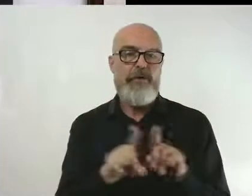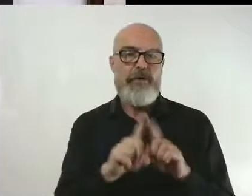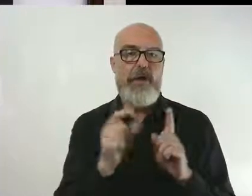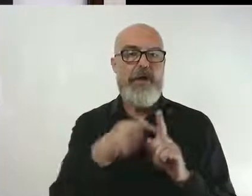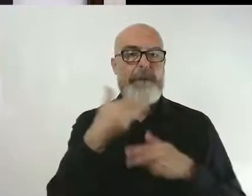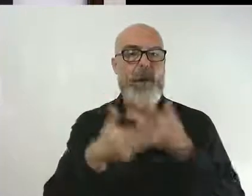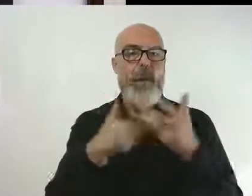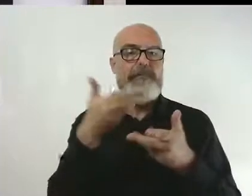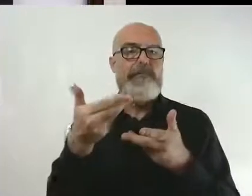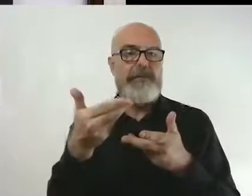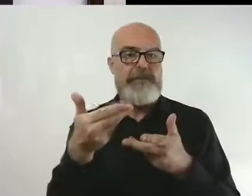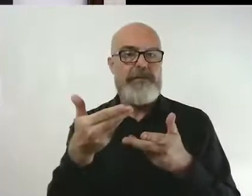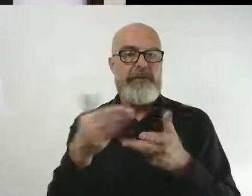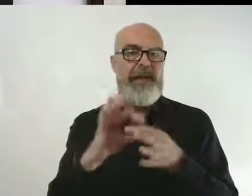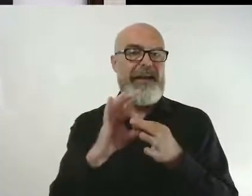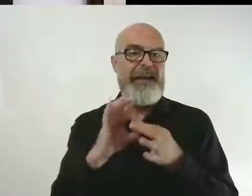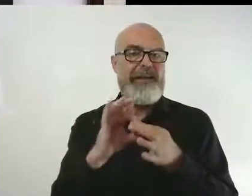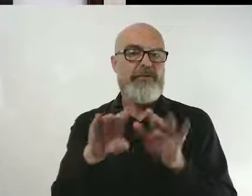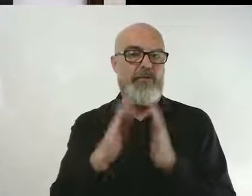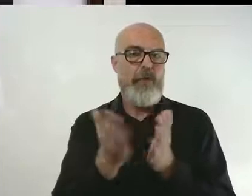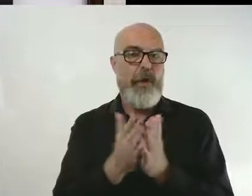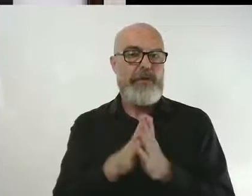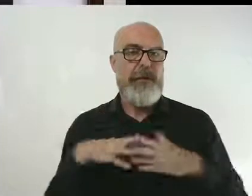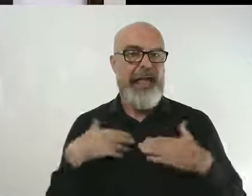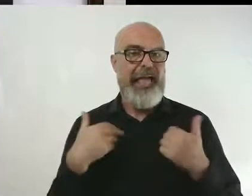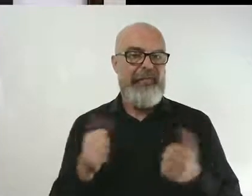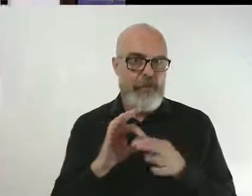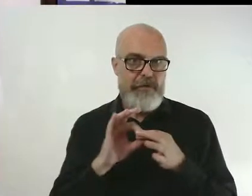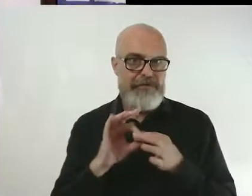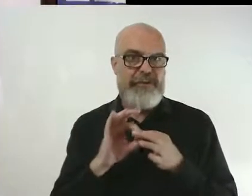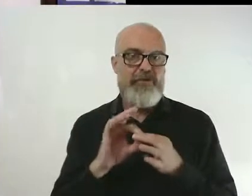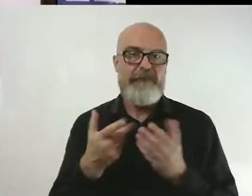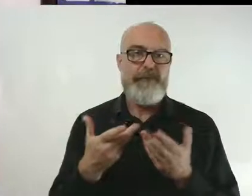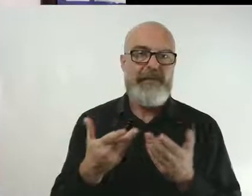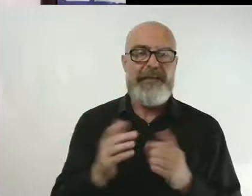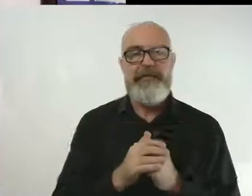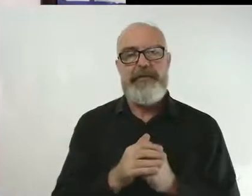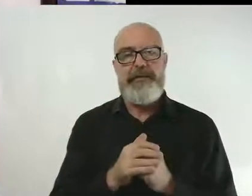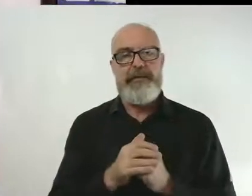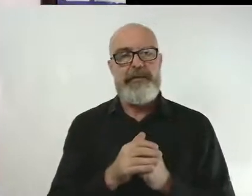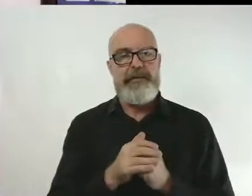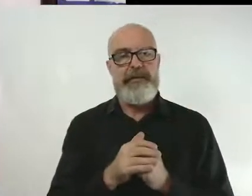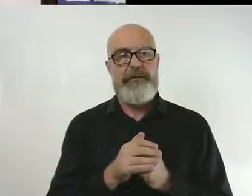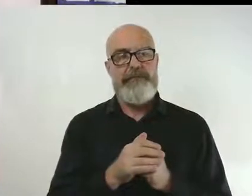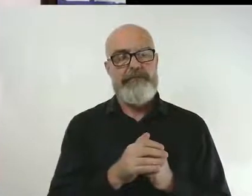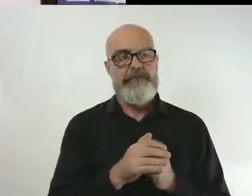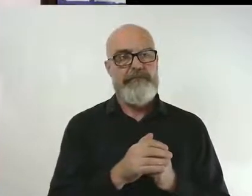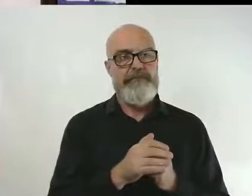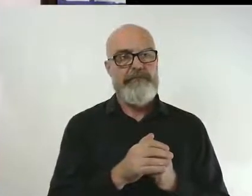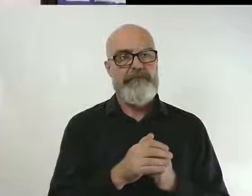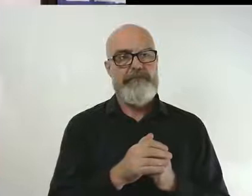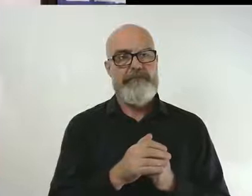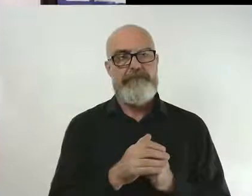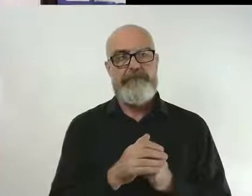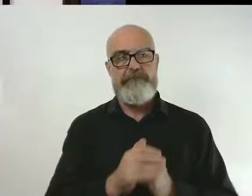included visual art and poems relevant to the WHO messages for the day: hearing care for